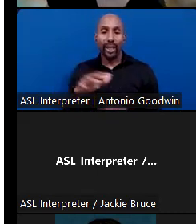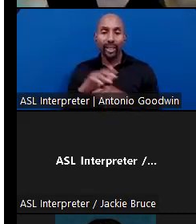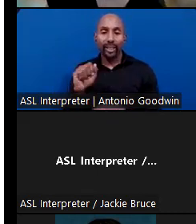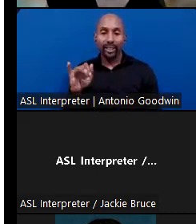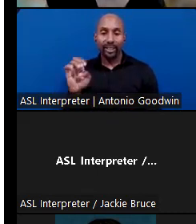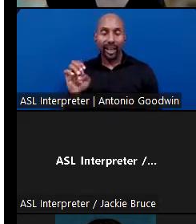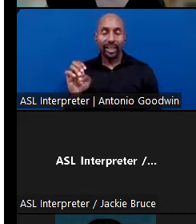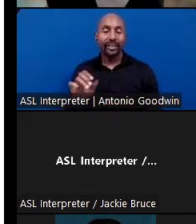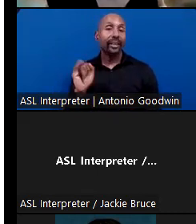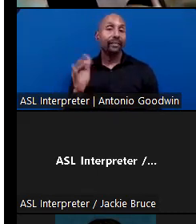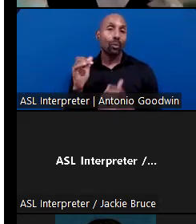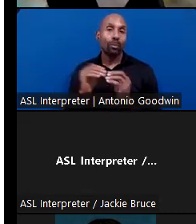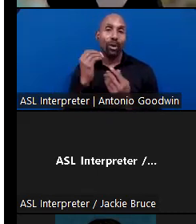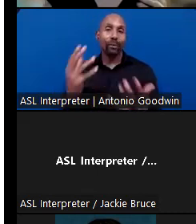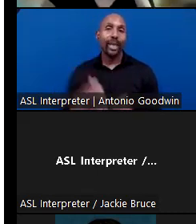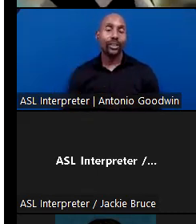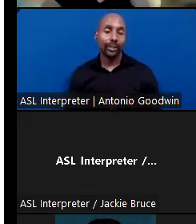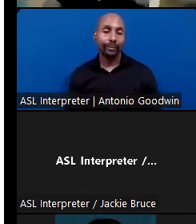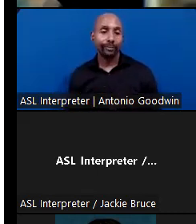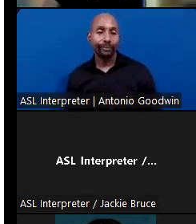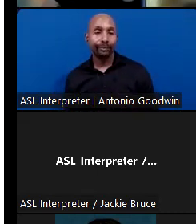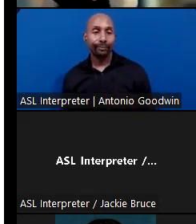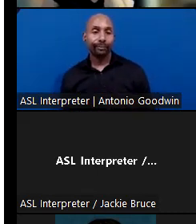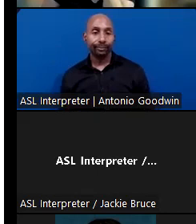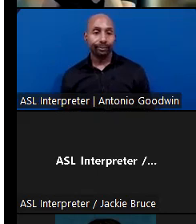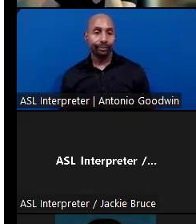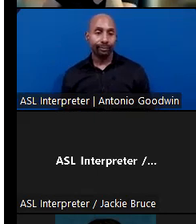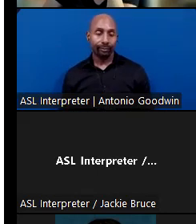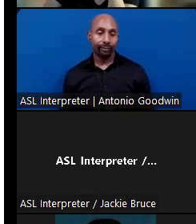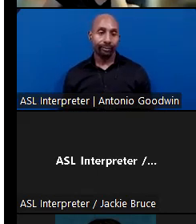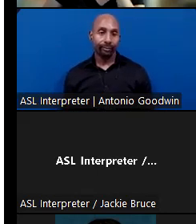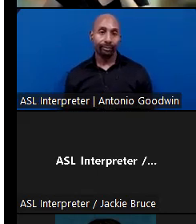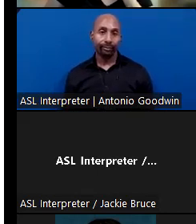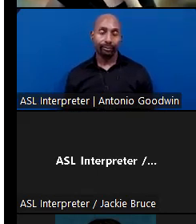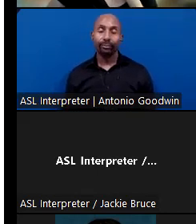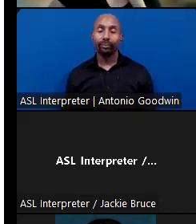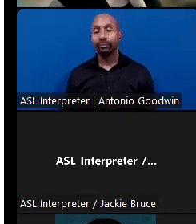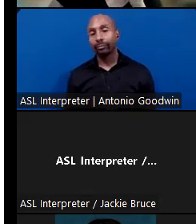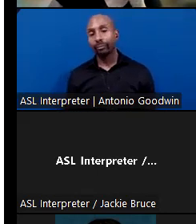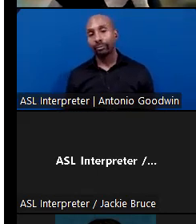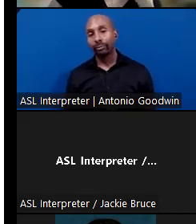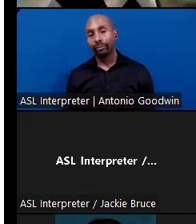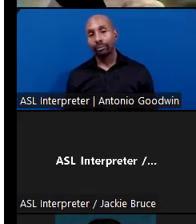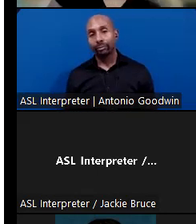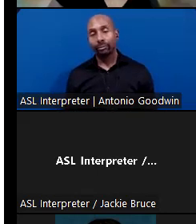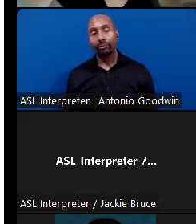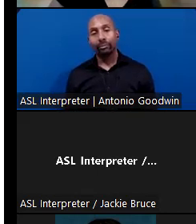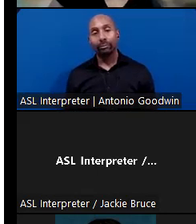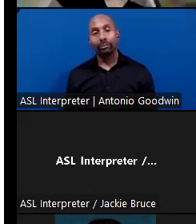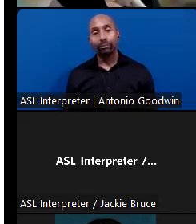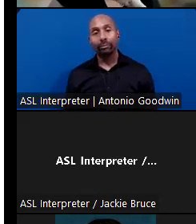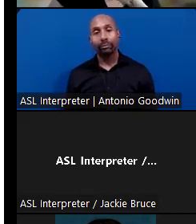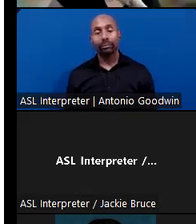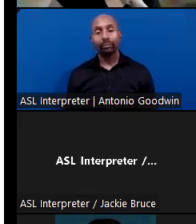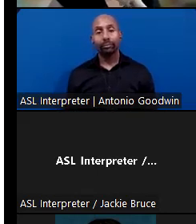more information. And then as more providers are serving our community, we will have more